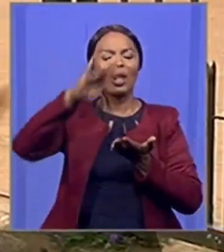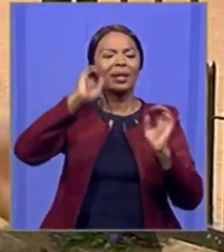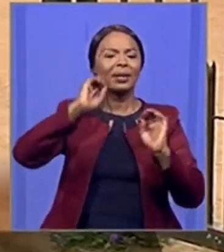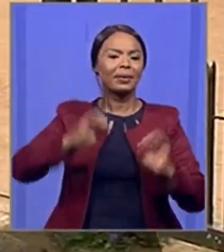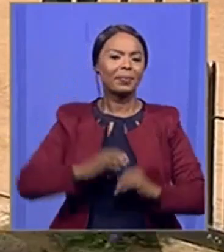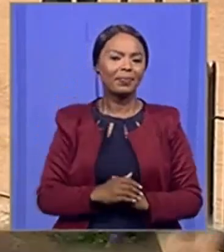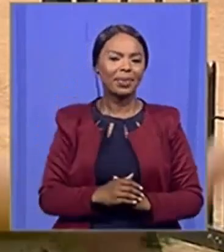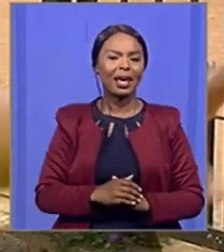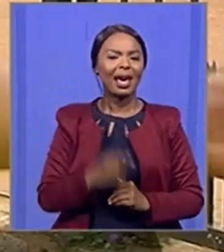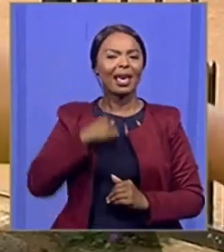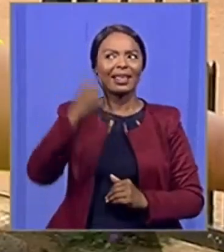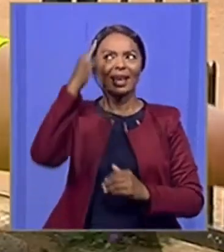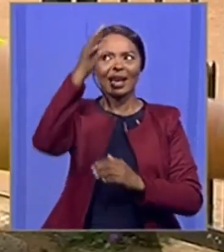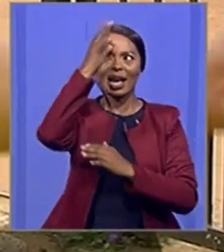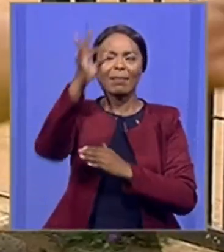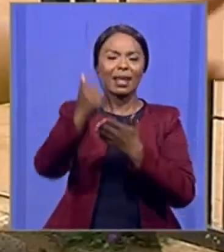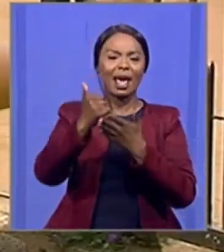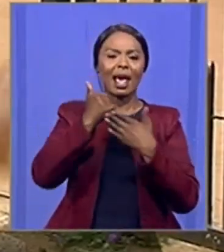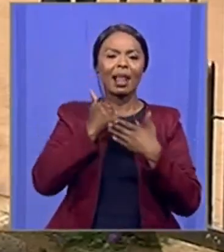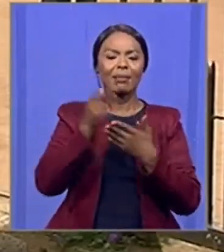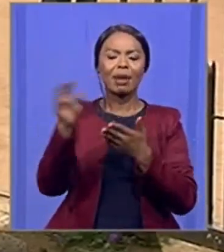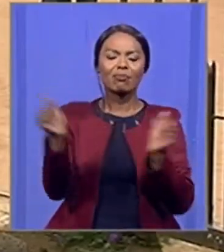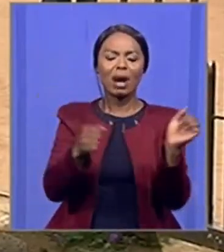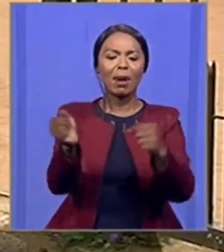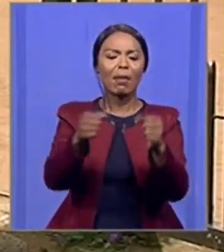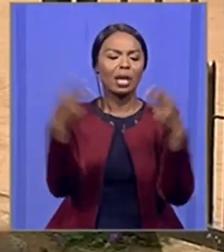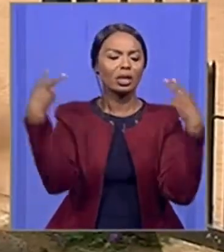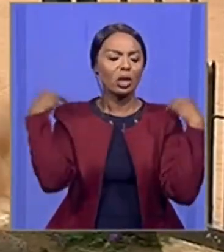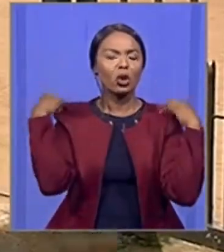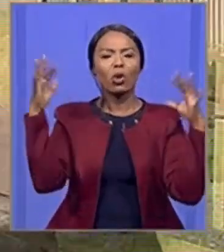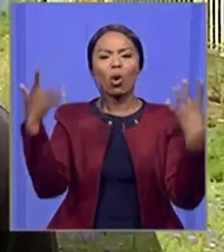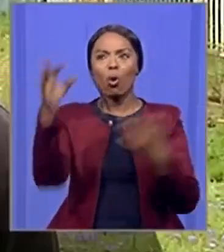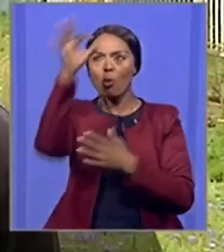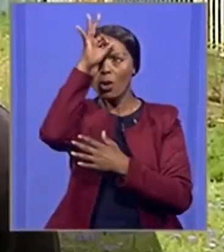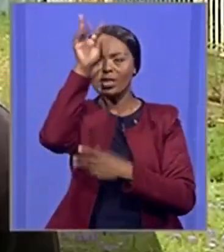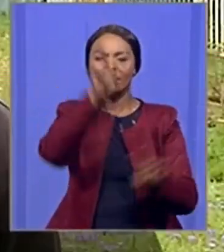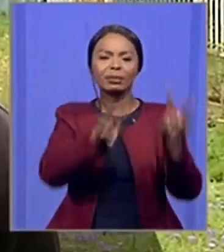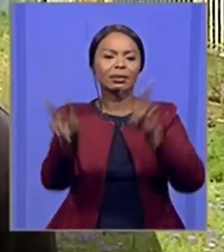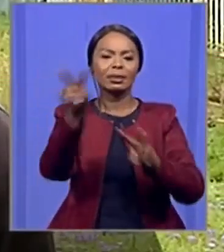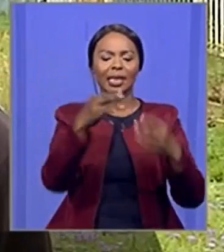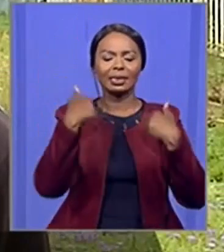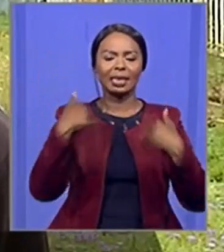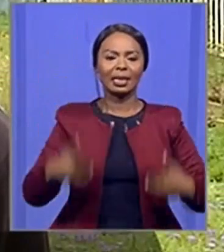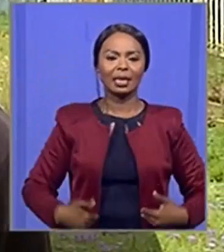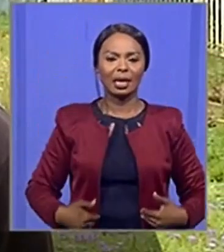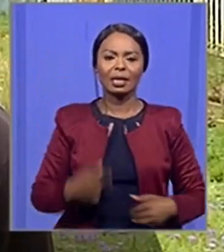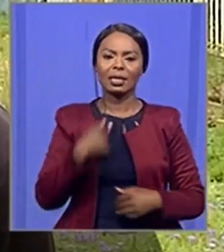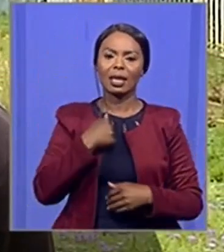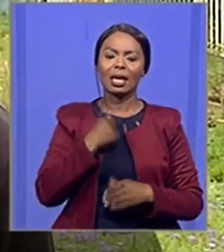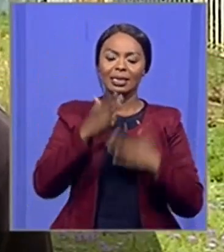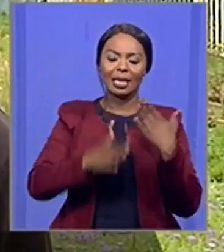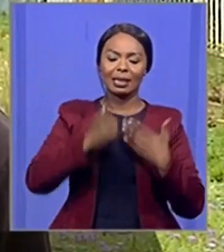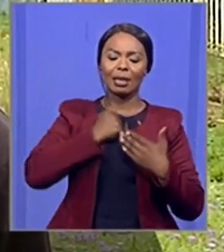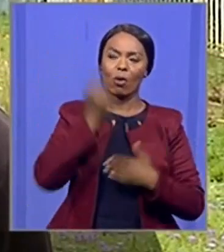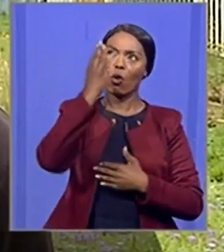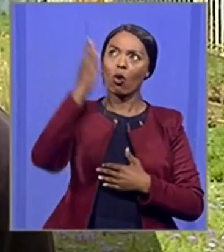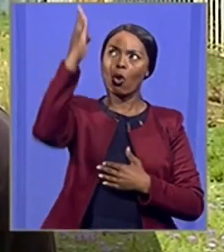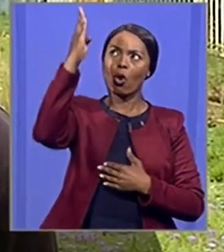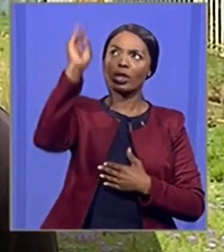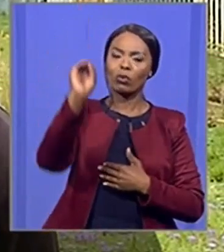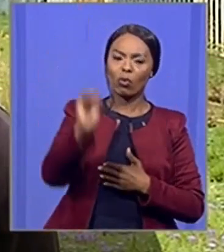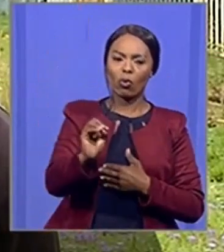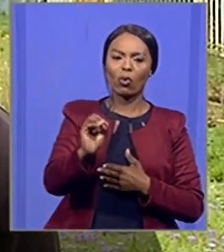le ma security ko government or maphodisa a patrol on Sunday. There's God on my side, but you